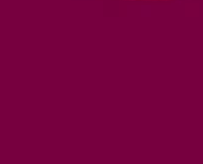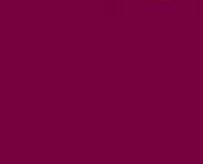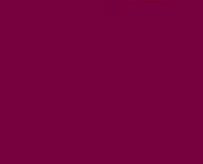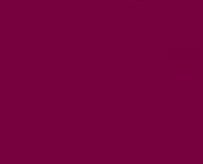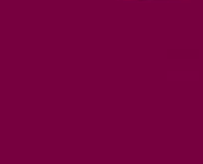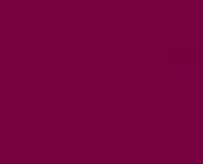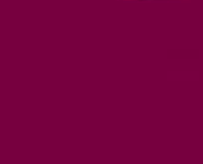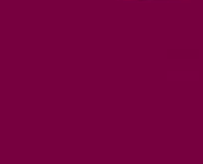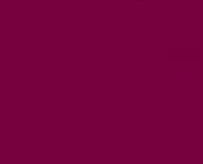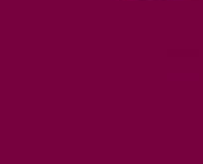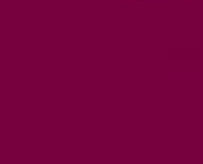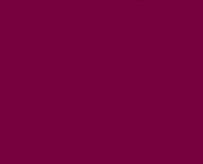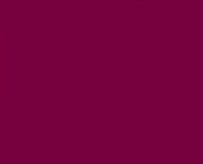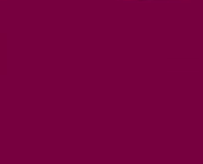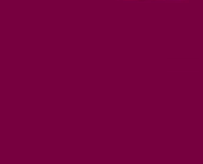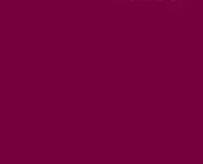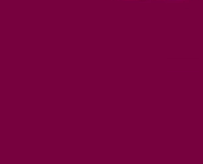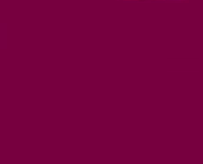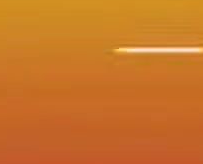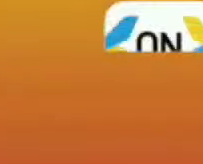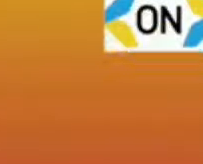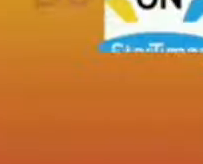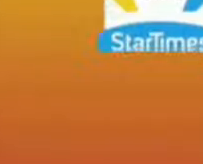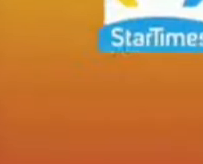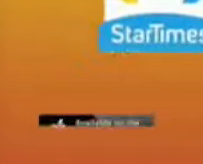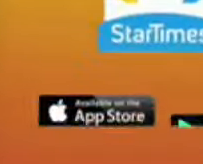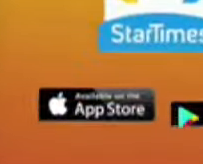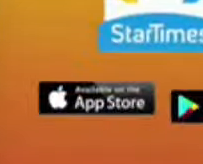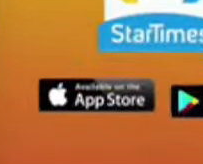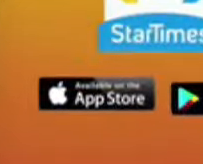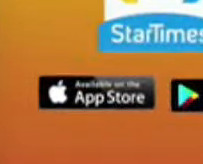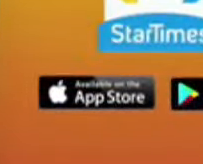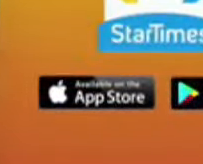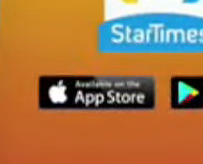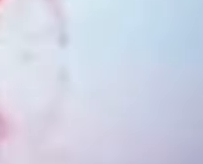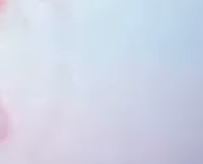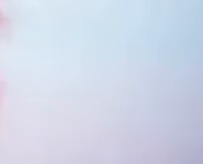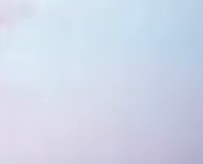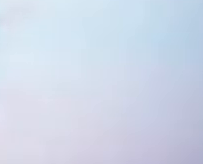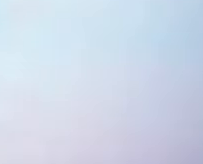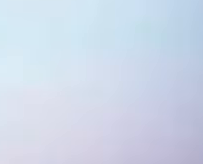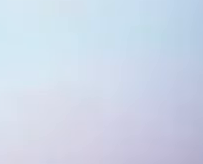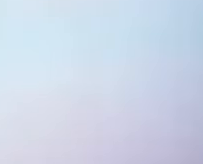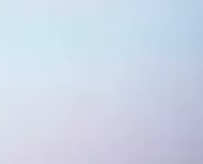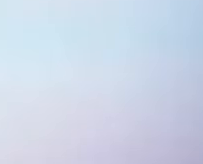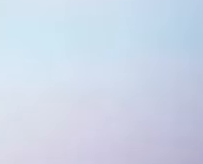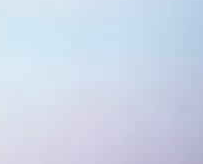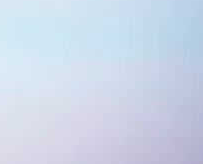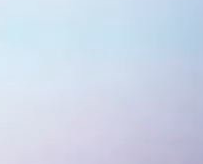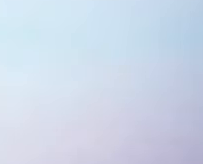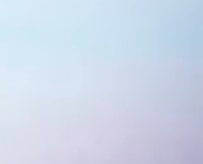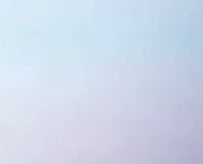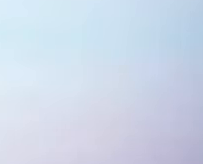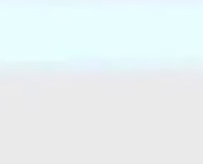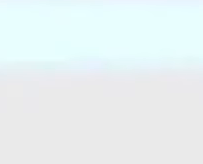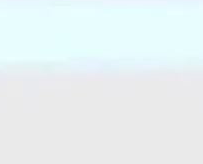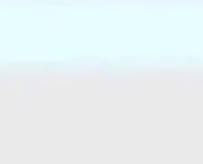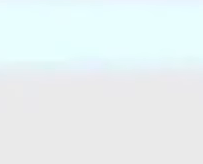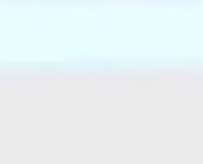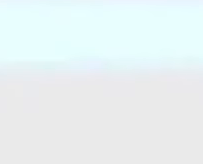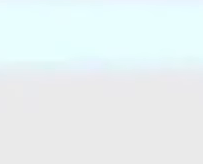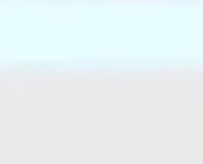along to your favorite tunes to keep the good times rolling. See more, be more, do more. Star Times. Enjoy digital